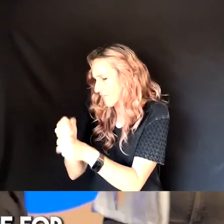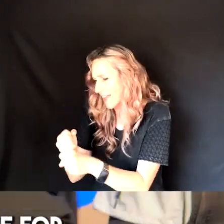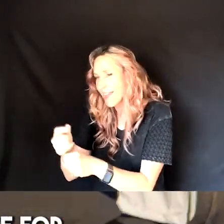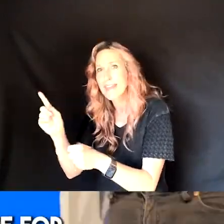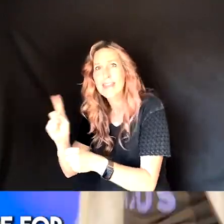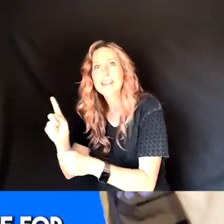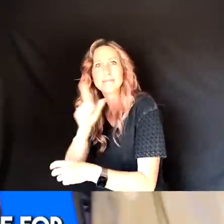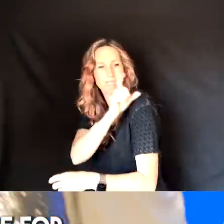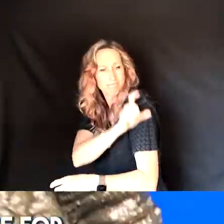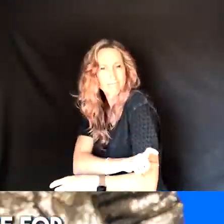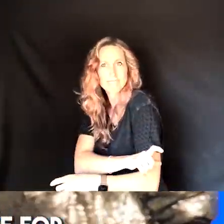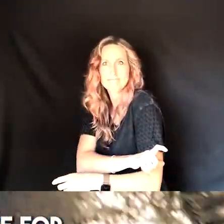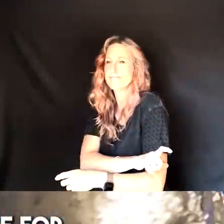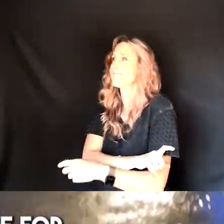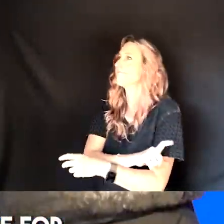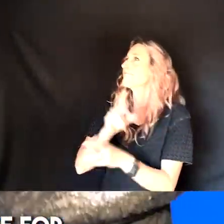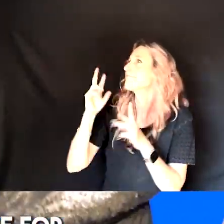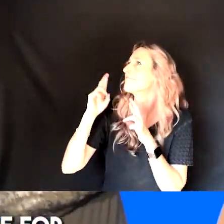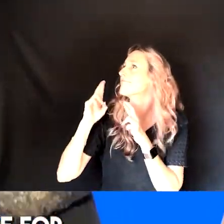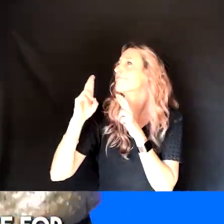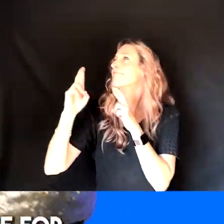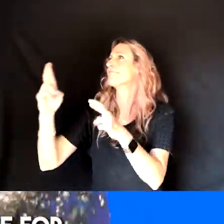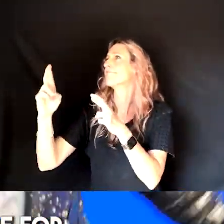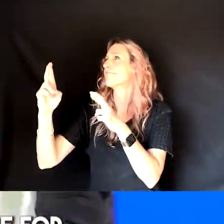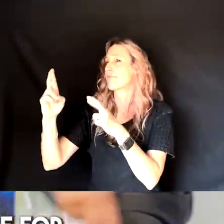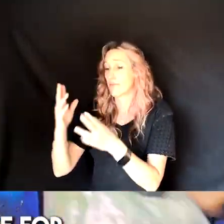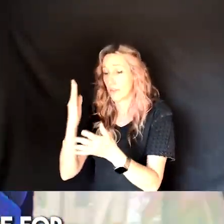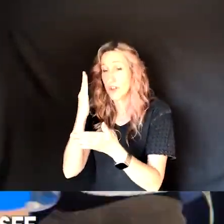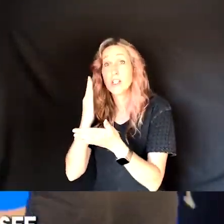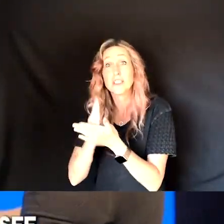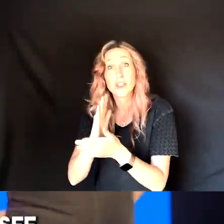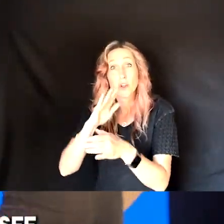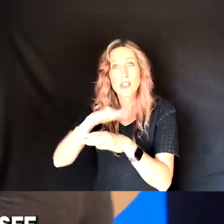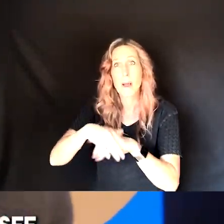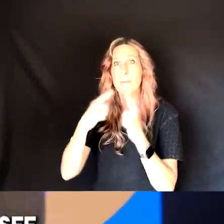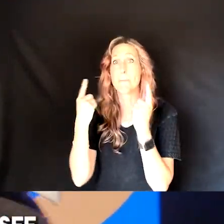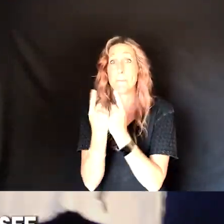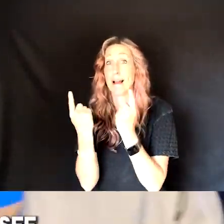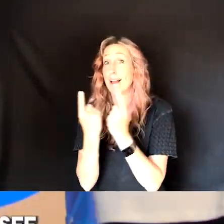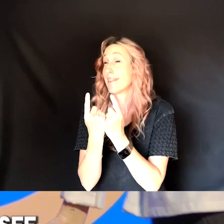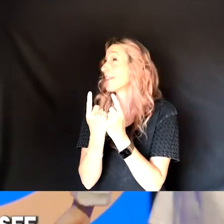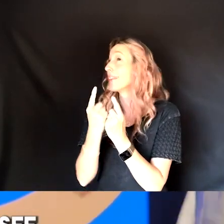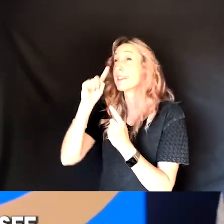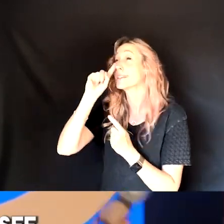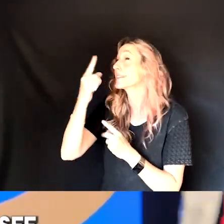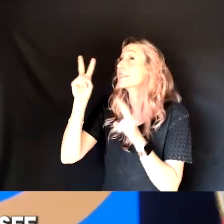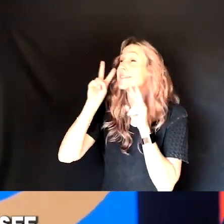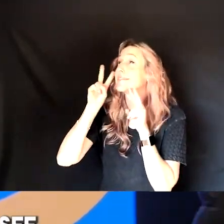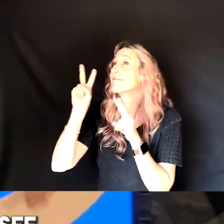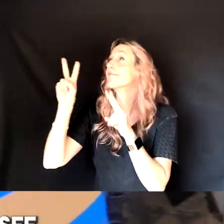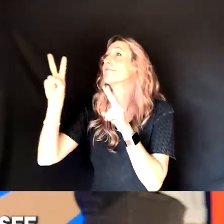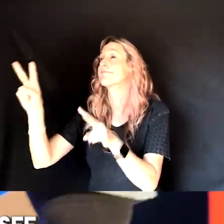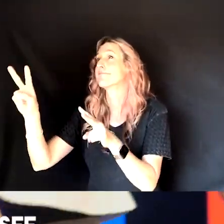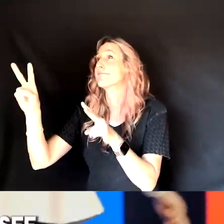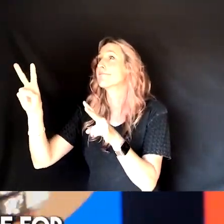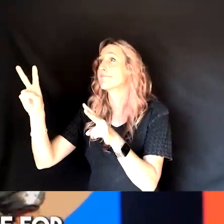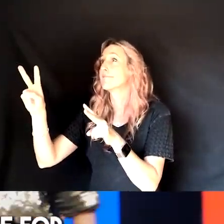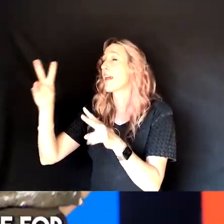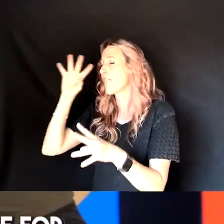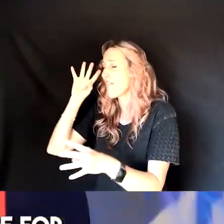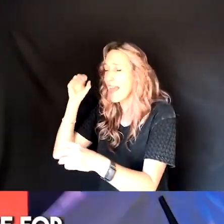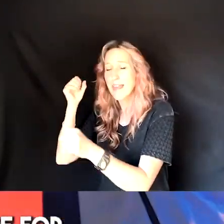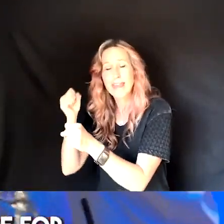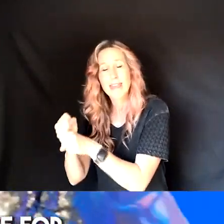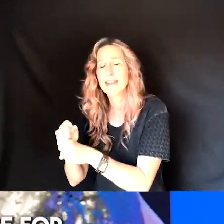Now faith is confidence in what we hope for and assurance about what we do not see.